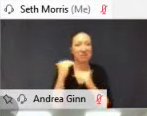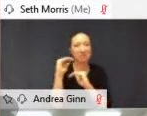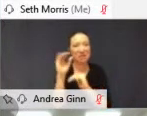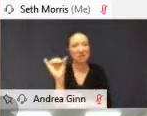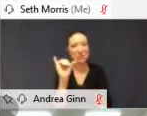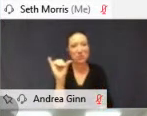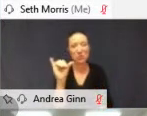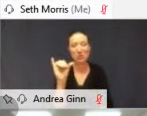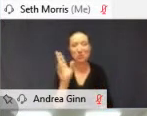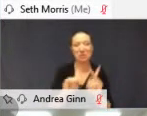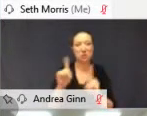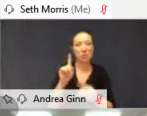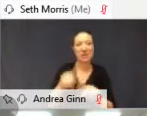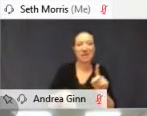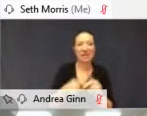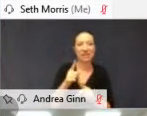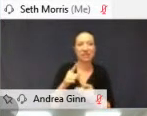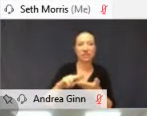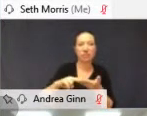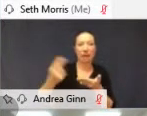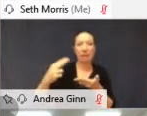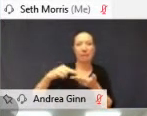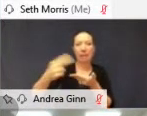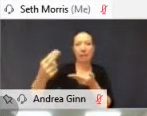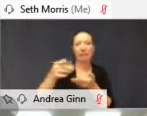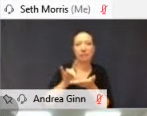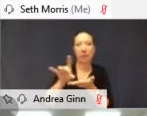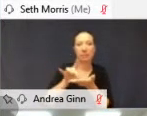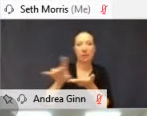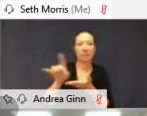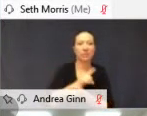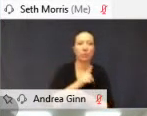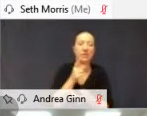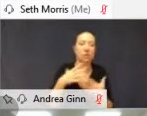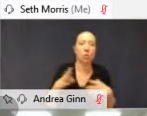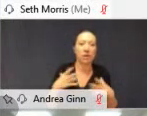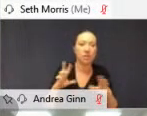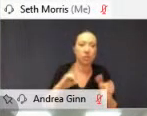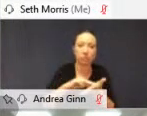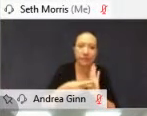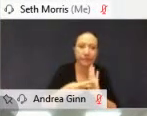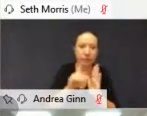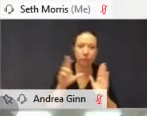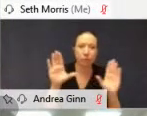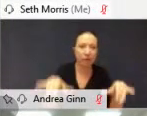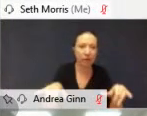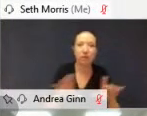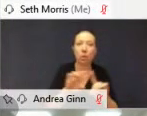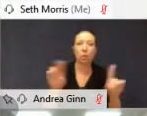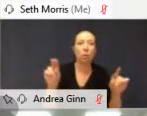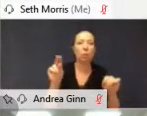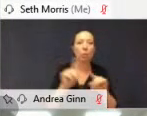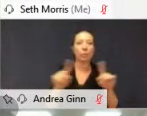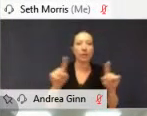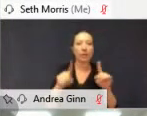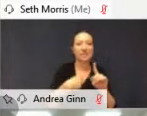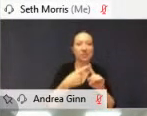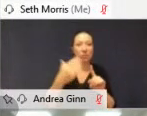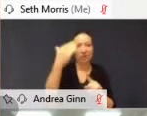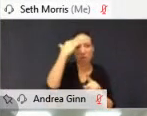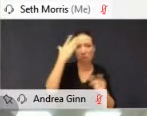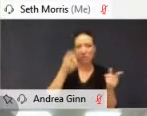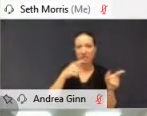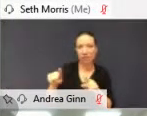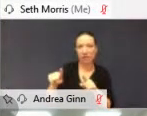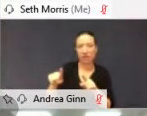which we don't intend to do anyway. And until we get more of a sense of what's going to happen, let's say after the election,